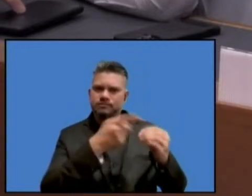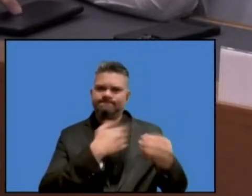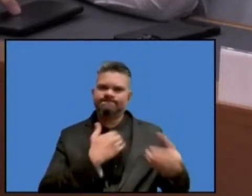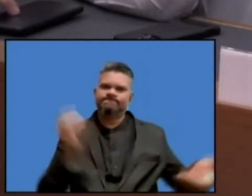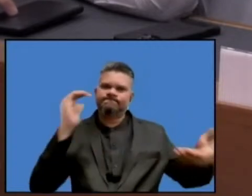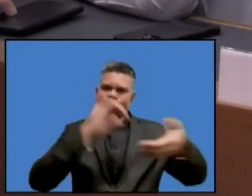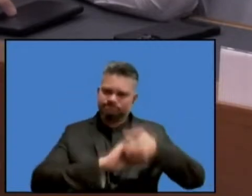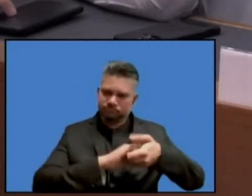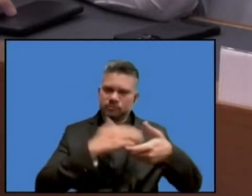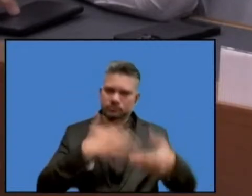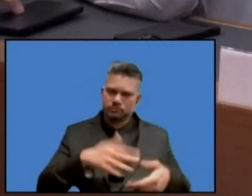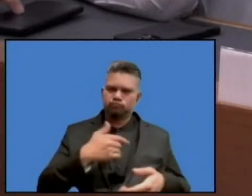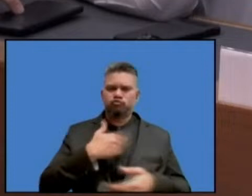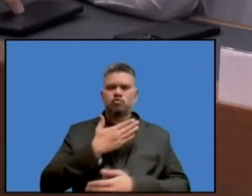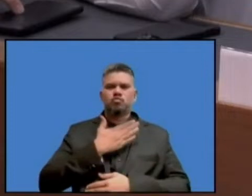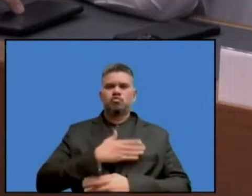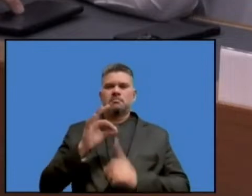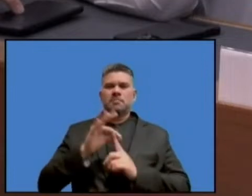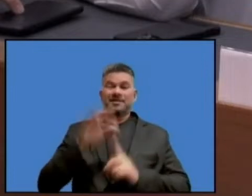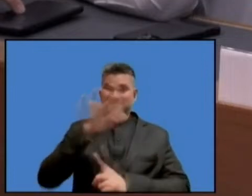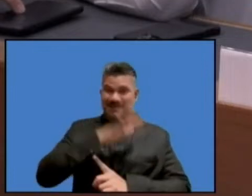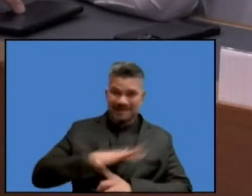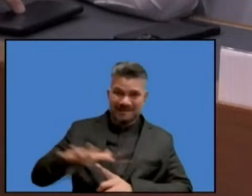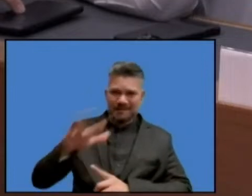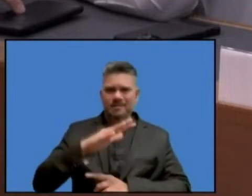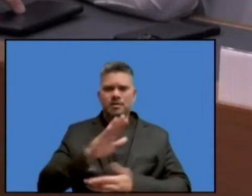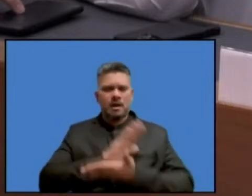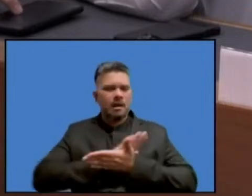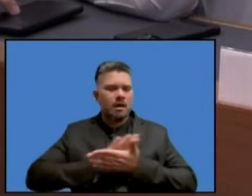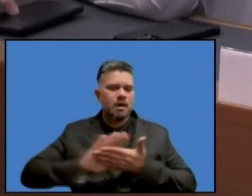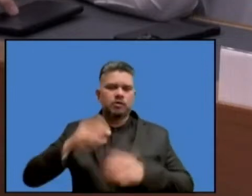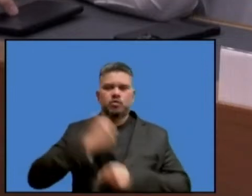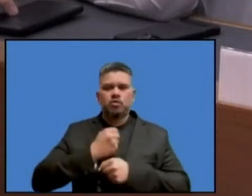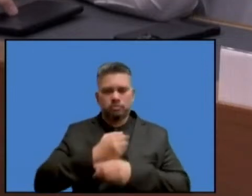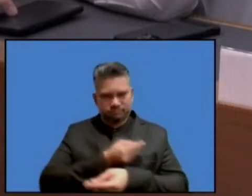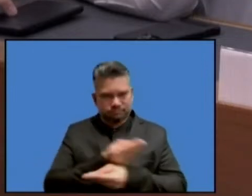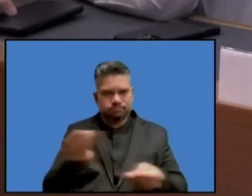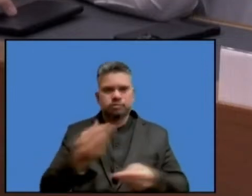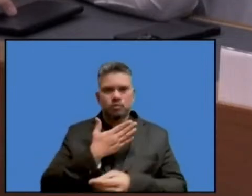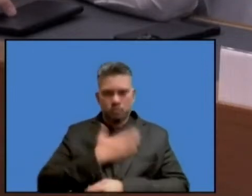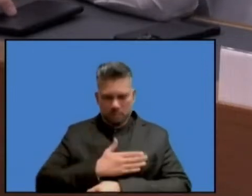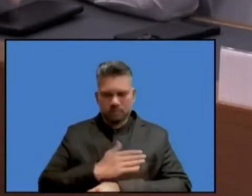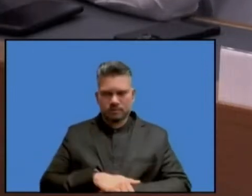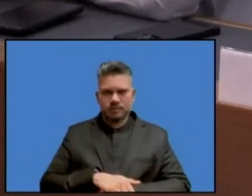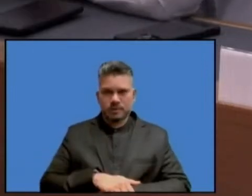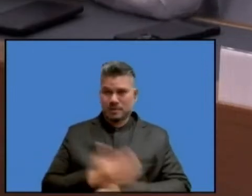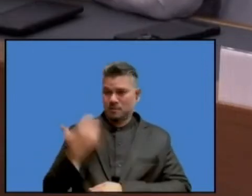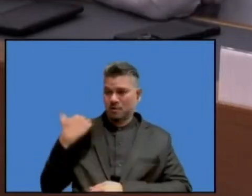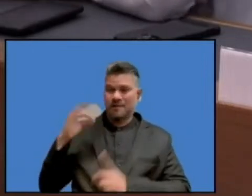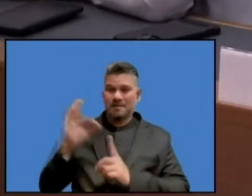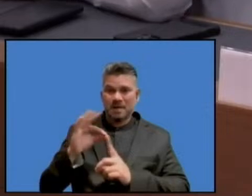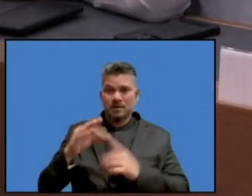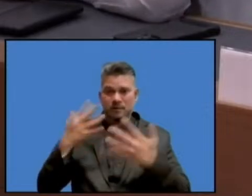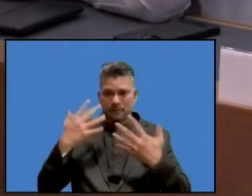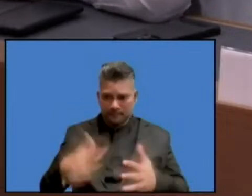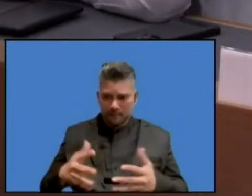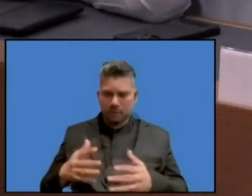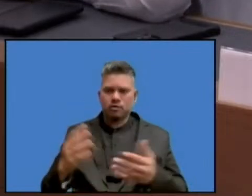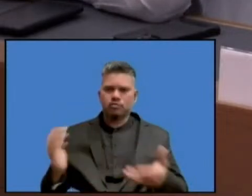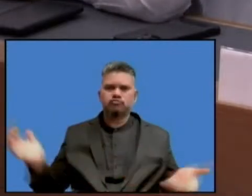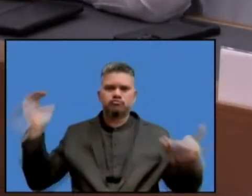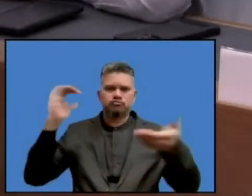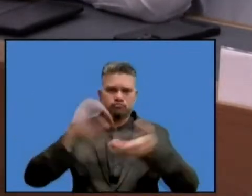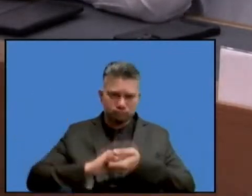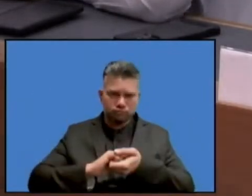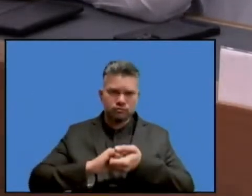the country. And Pakistan has successfully convened a national tripartite labour conference after a lapse